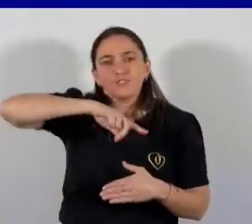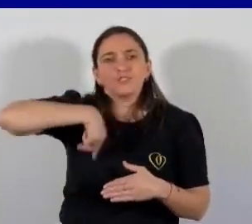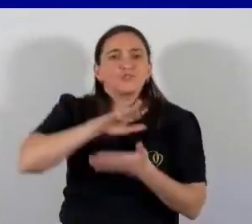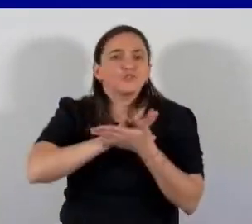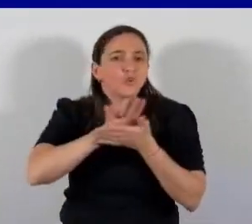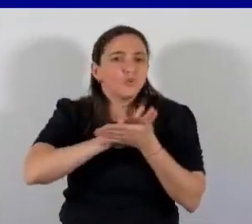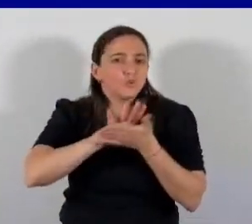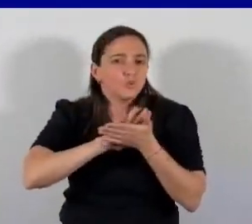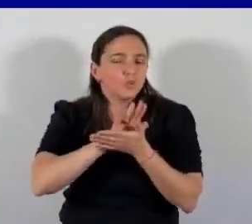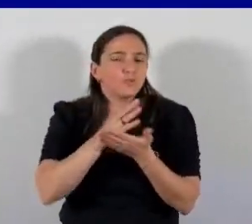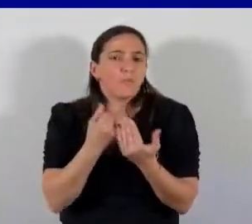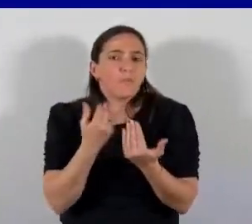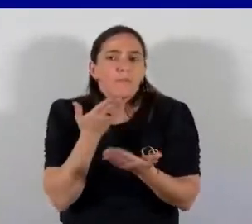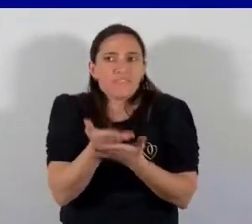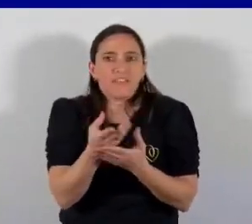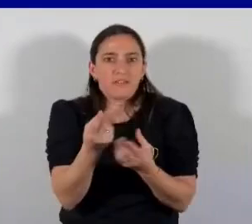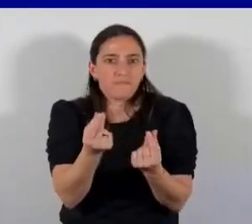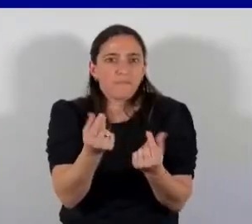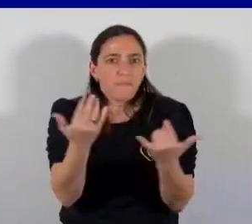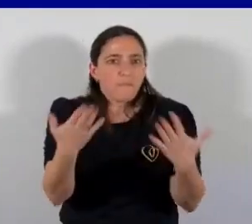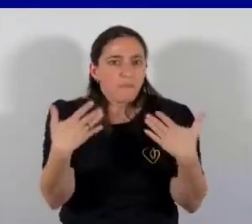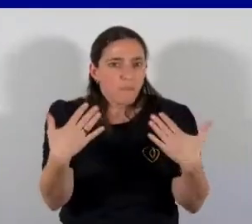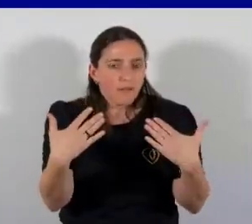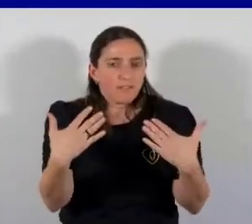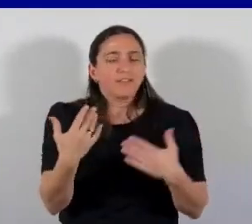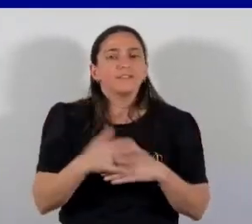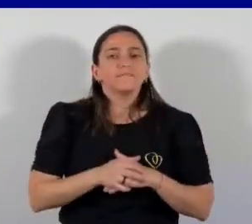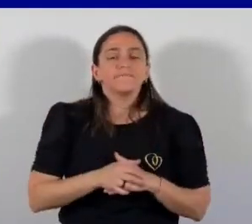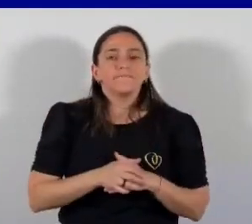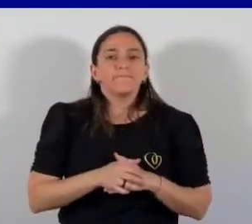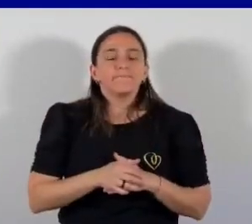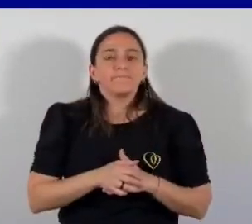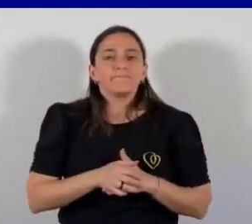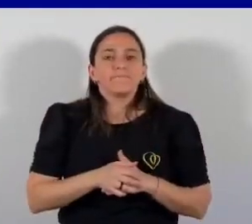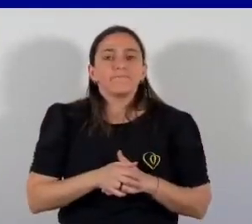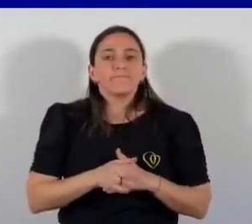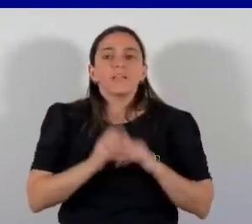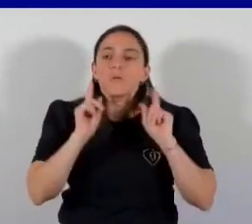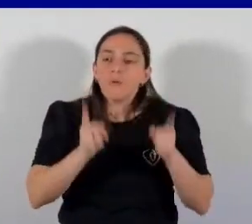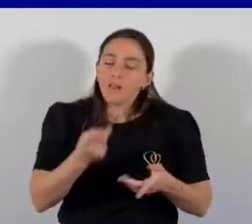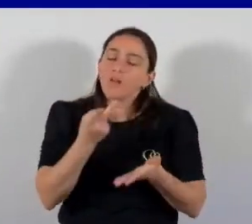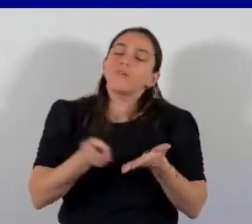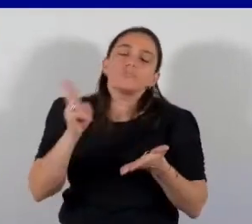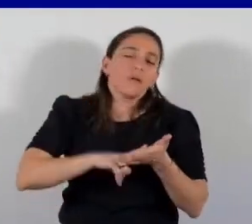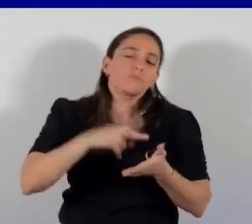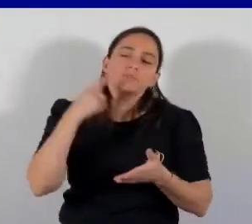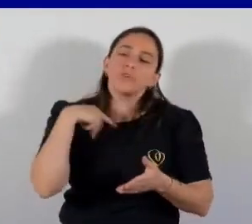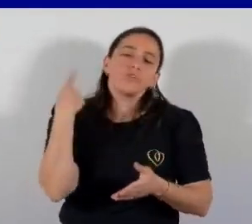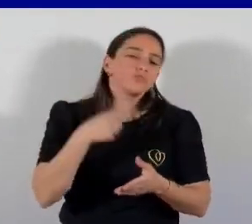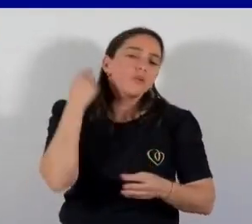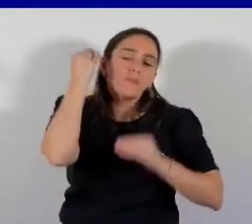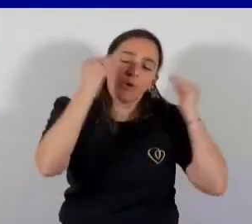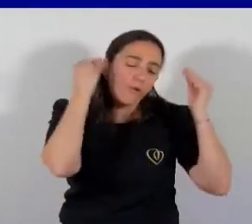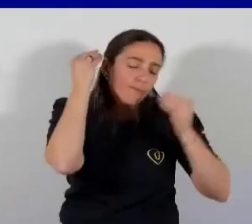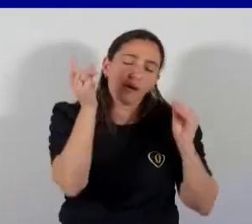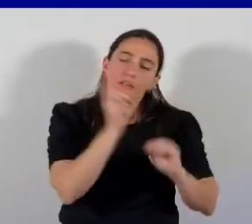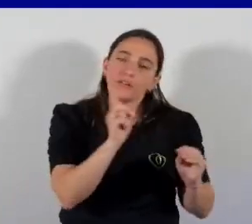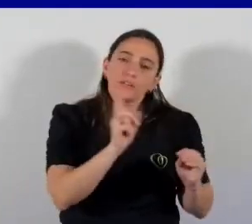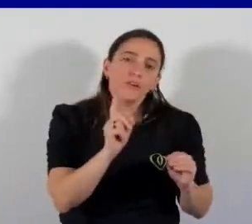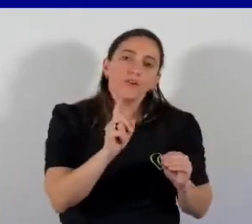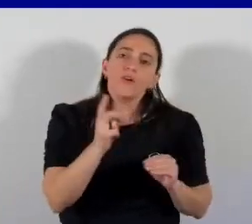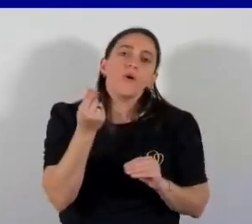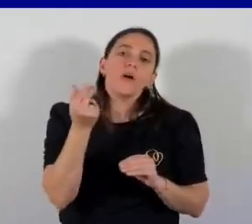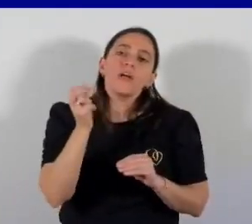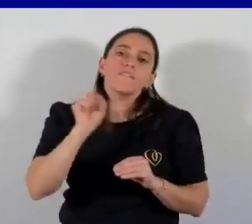The construction is down. Look how the effect of the impact in the demand for money was immediately noticed. About what